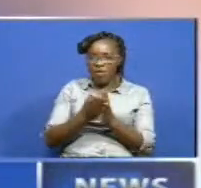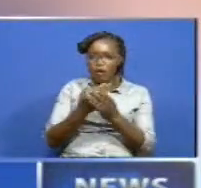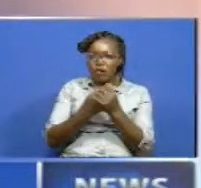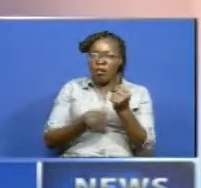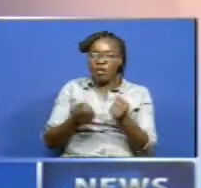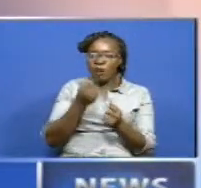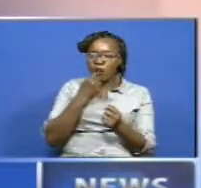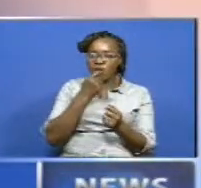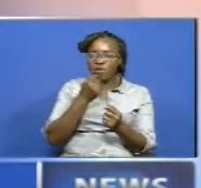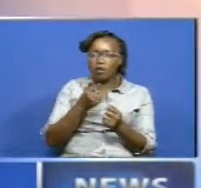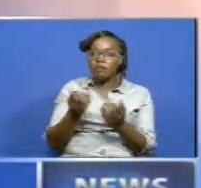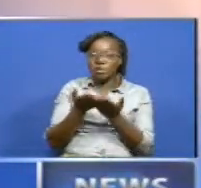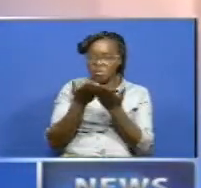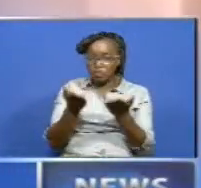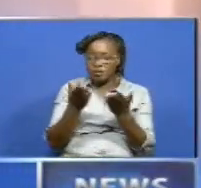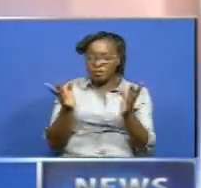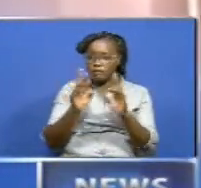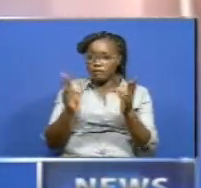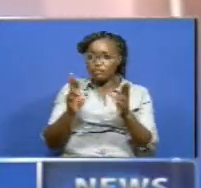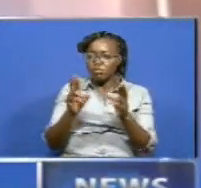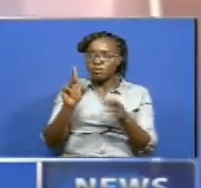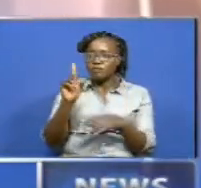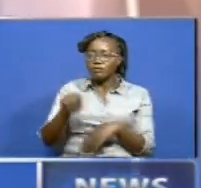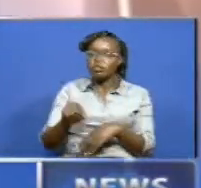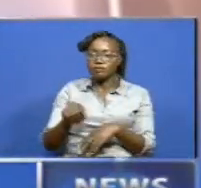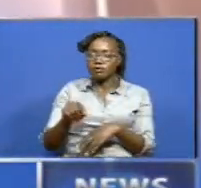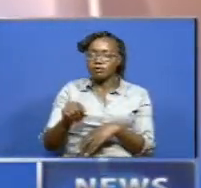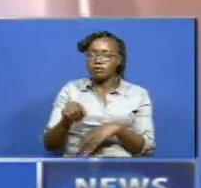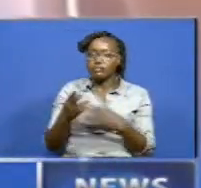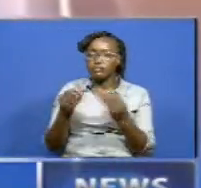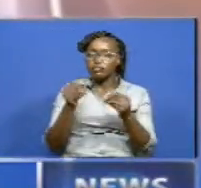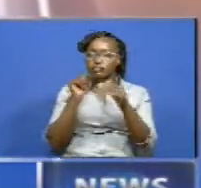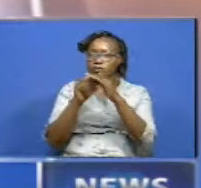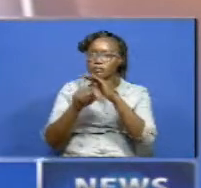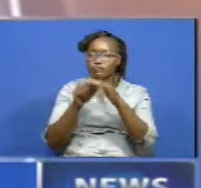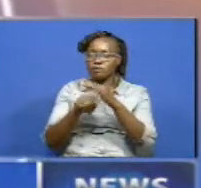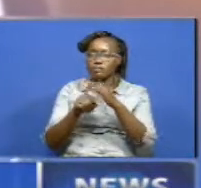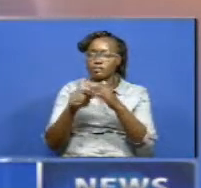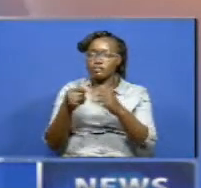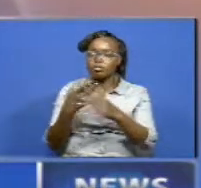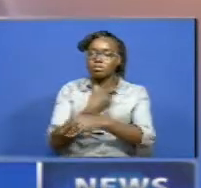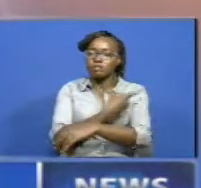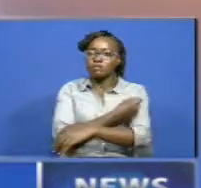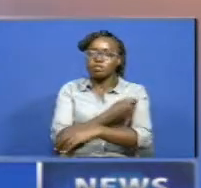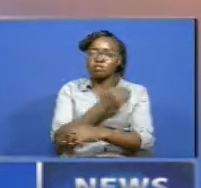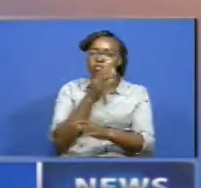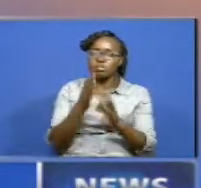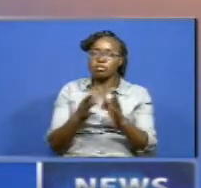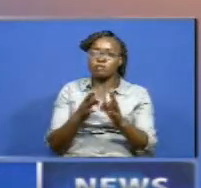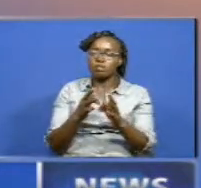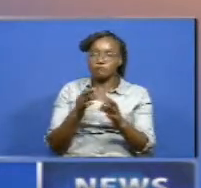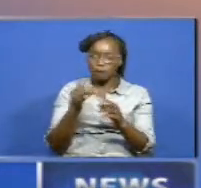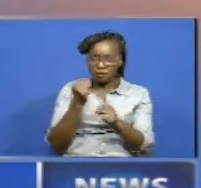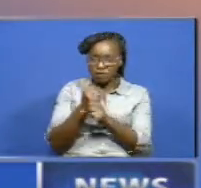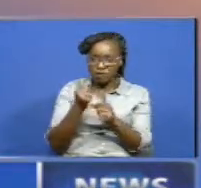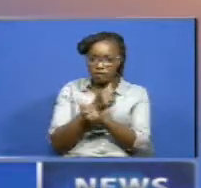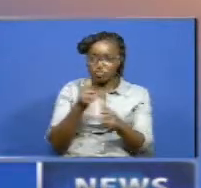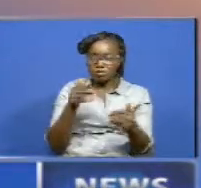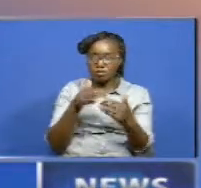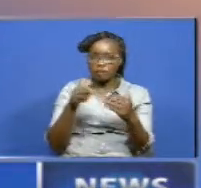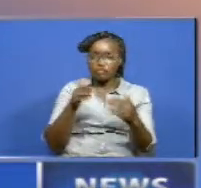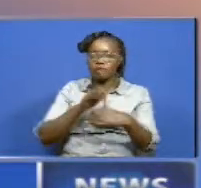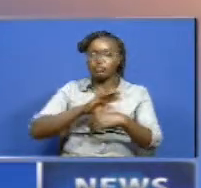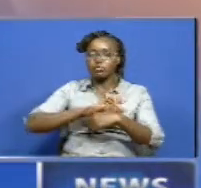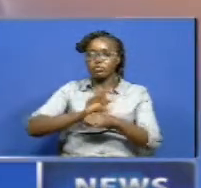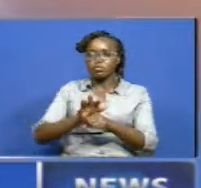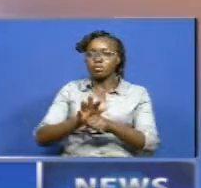already commercially available and will be affordable and easy to access and administer if shown to be effective against